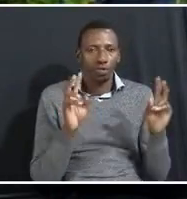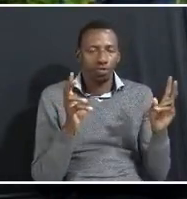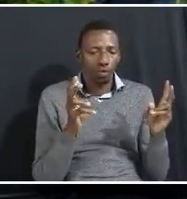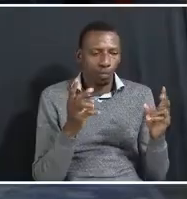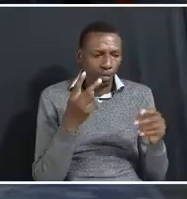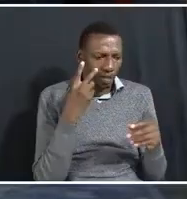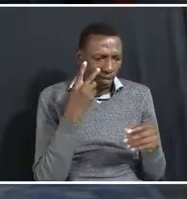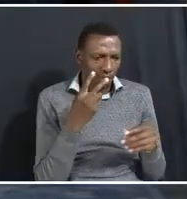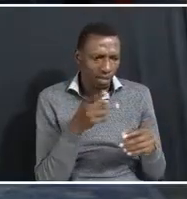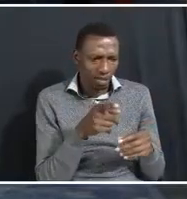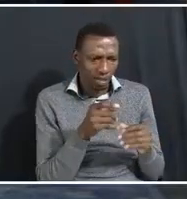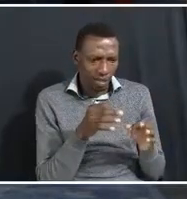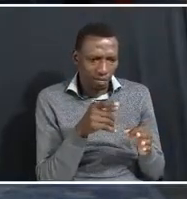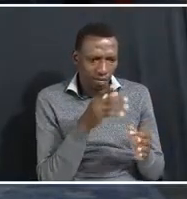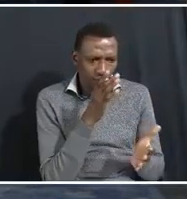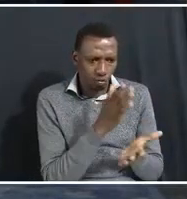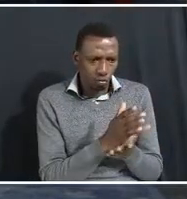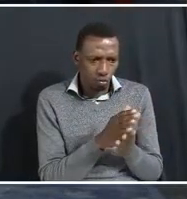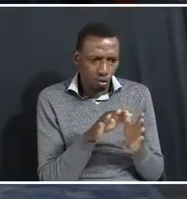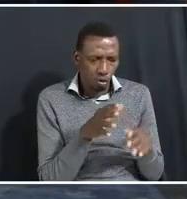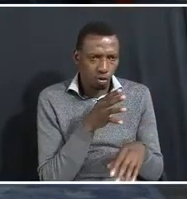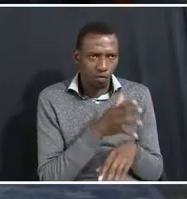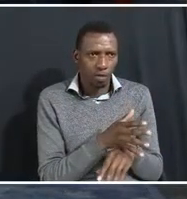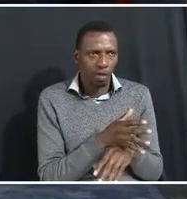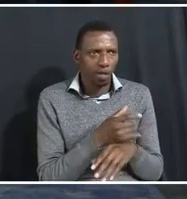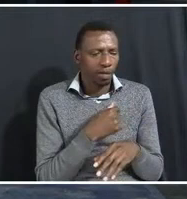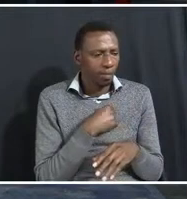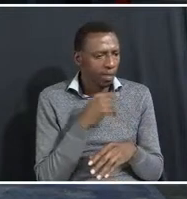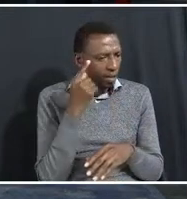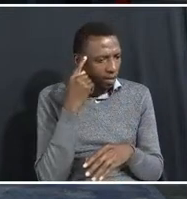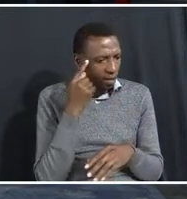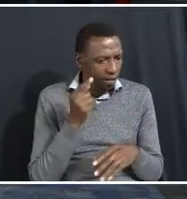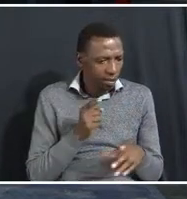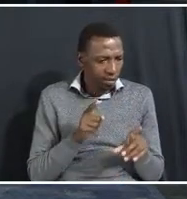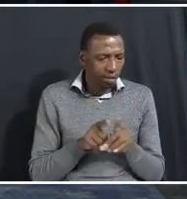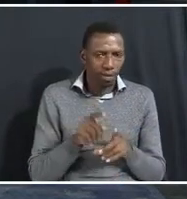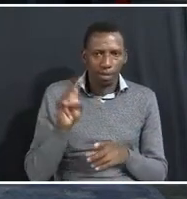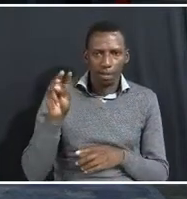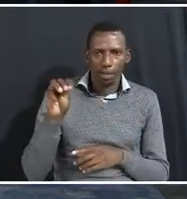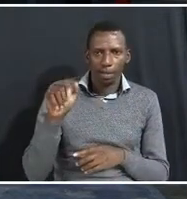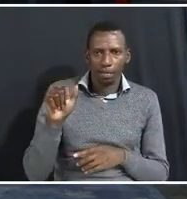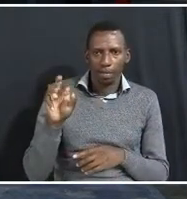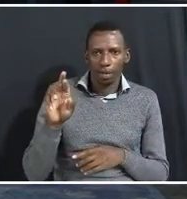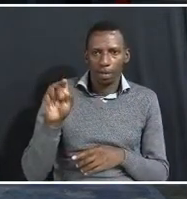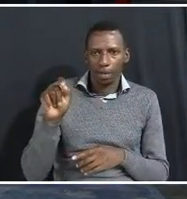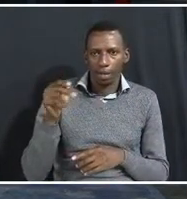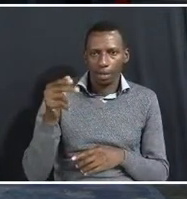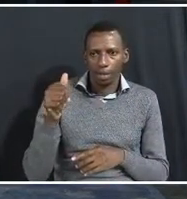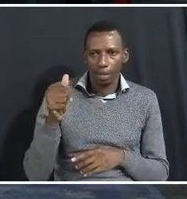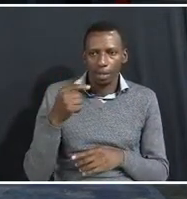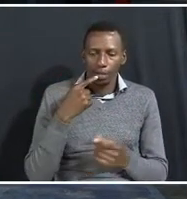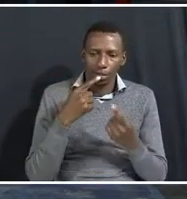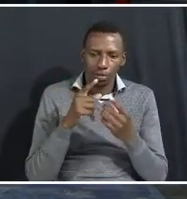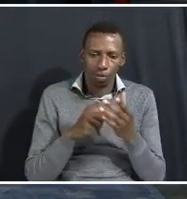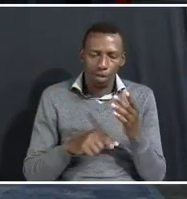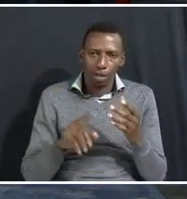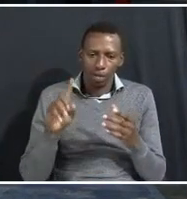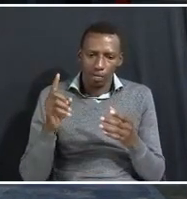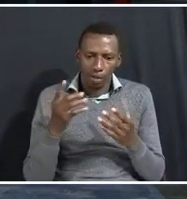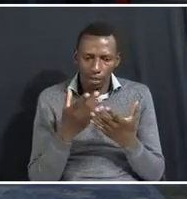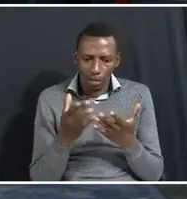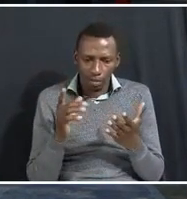the real need, I think Sister Martha mentioned that the first thing is to screen,